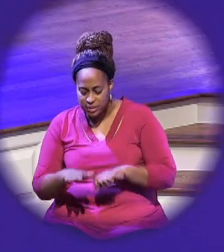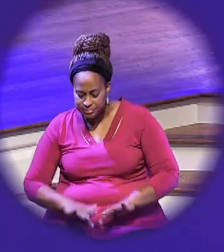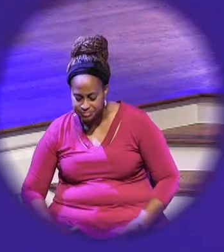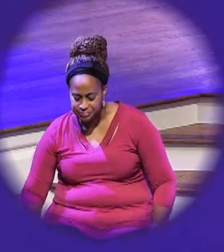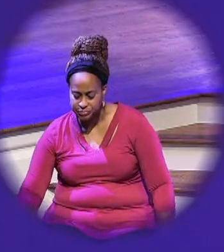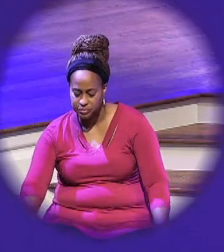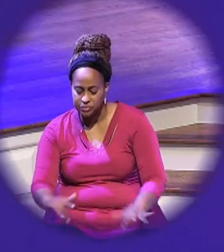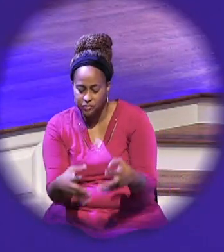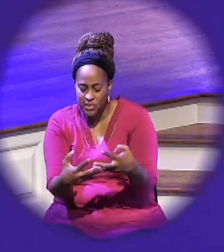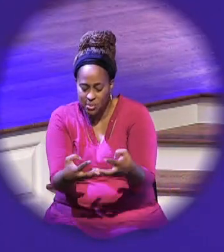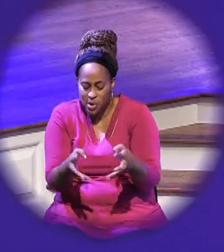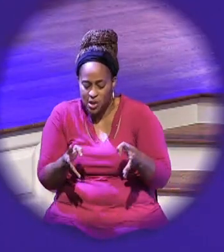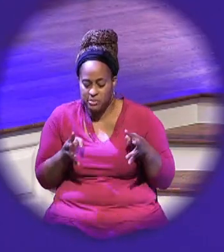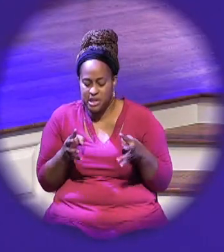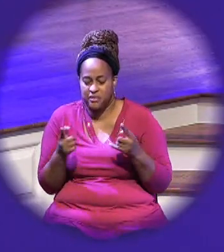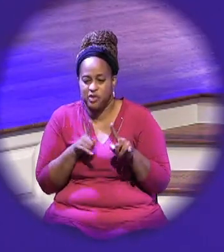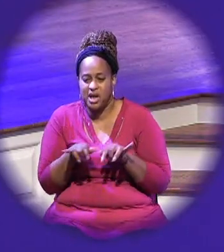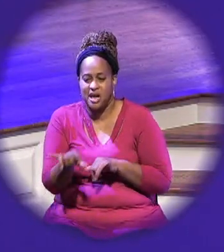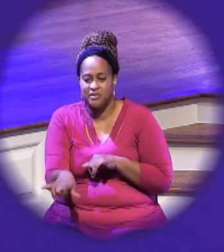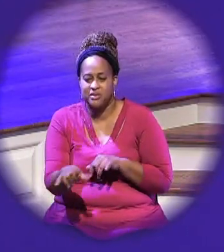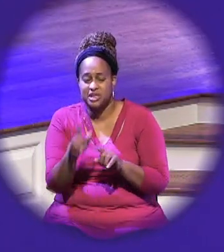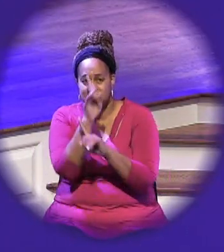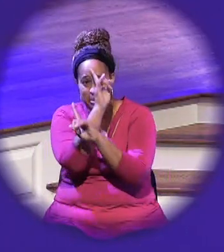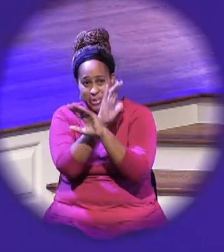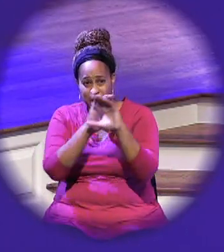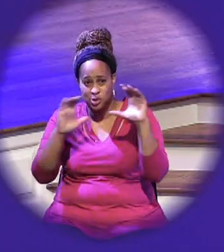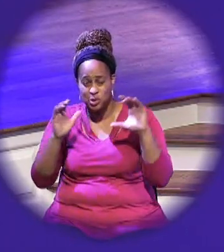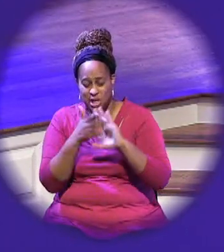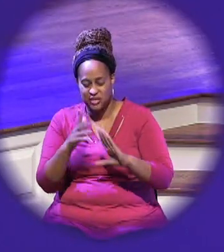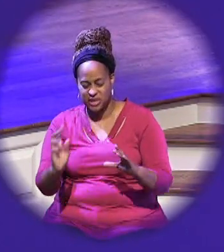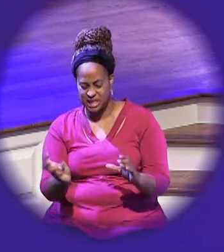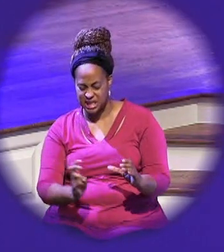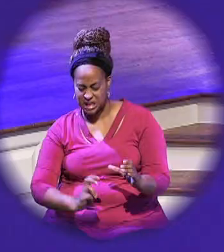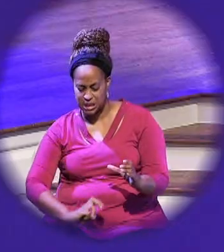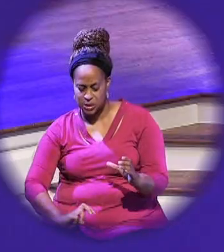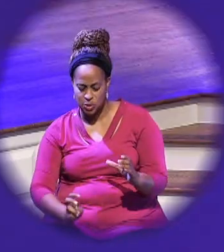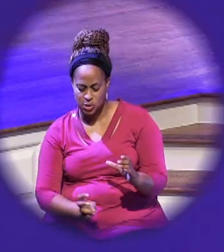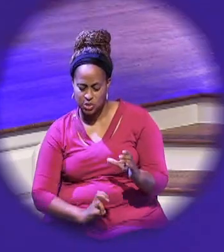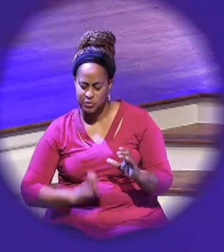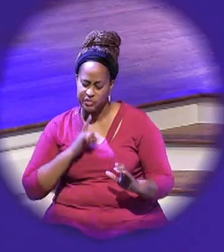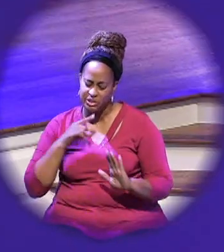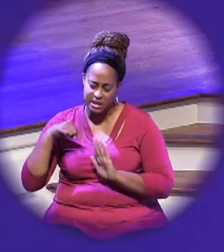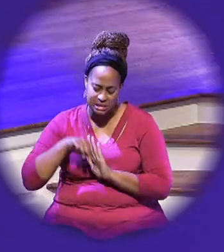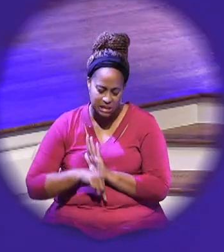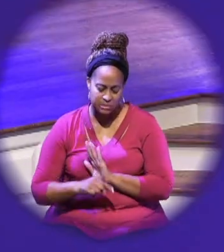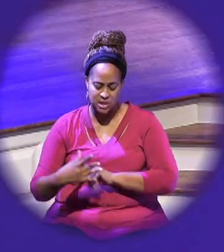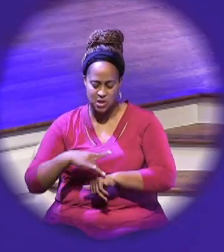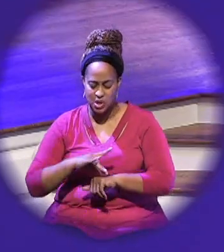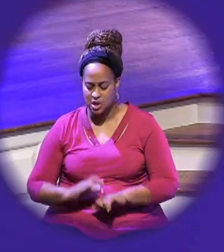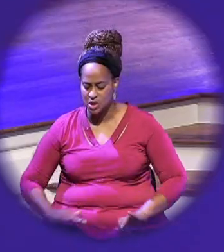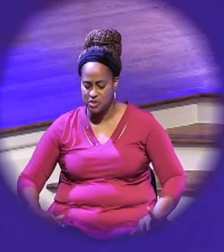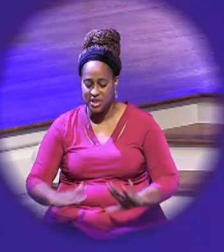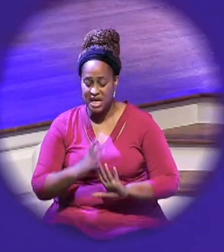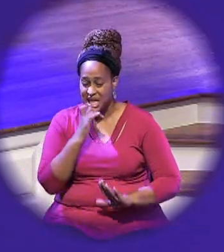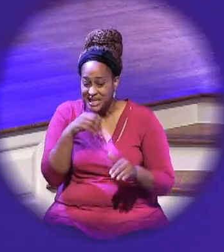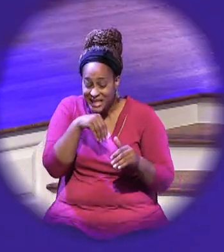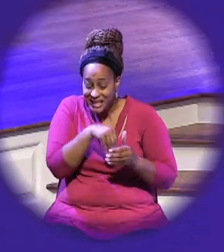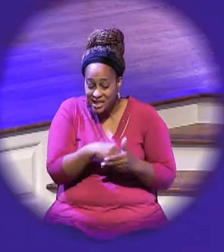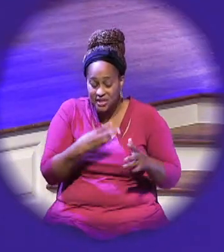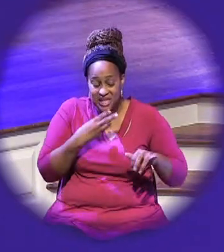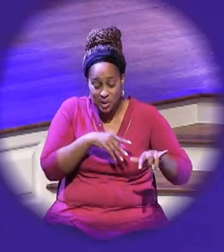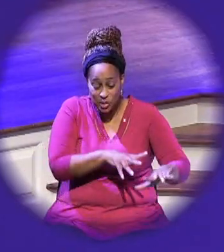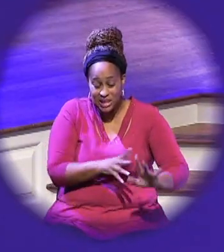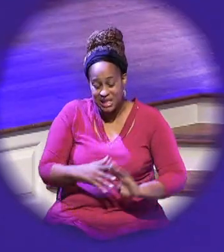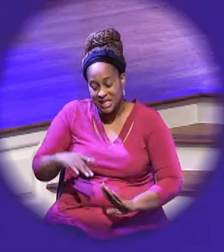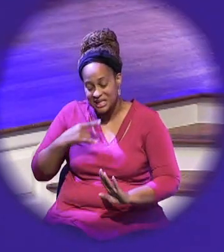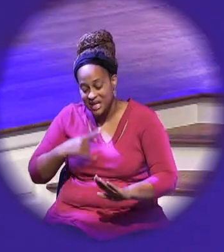barred me in forever." This is a picture of him sinking to the very depths of the earth. He's not just in the ocean, he is